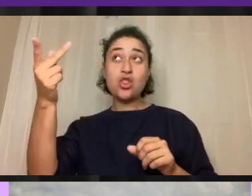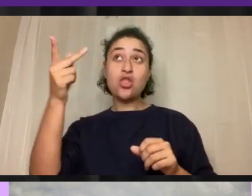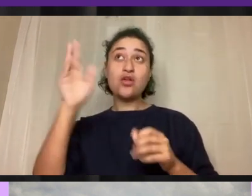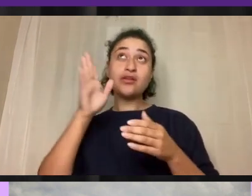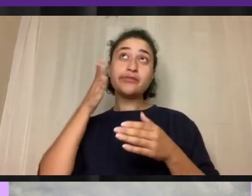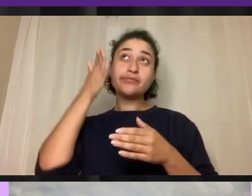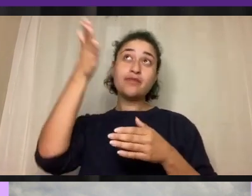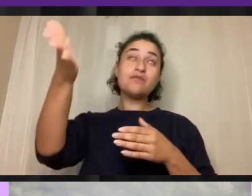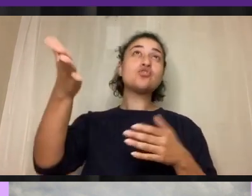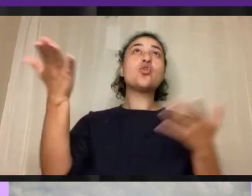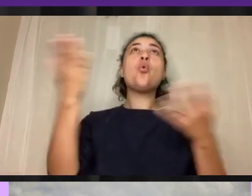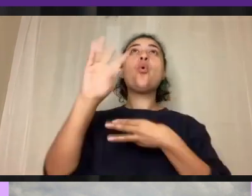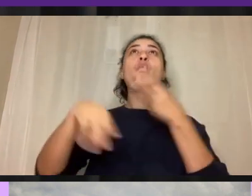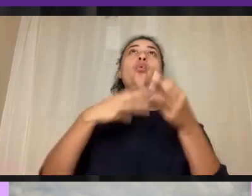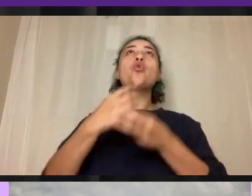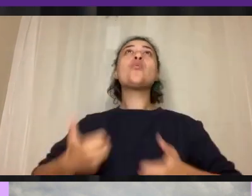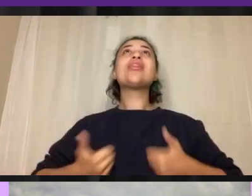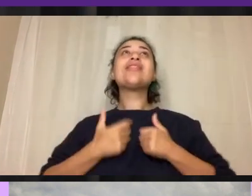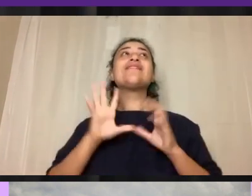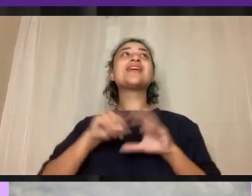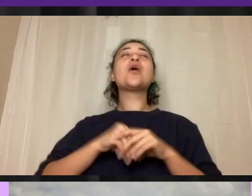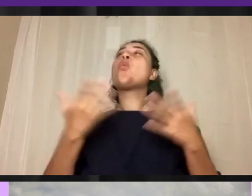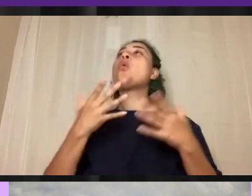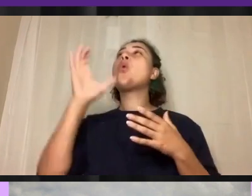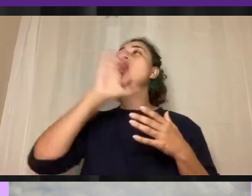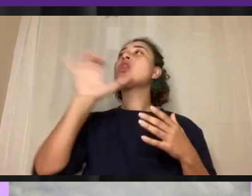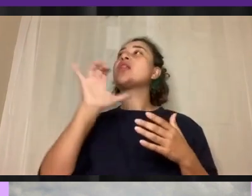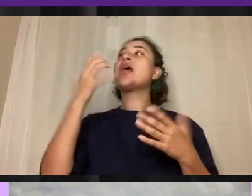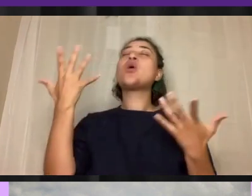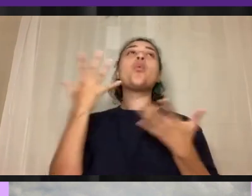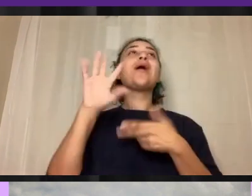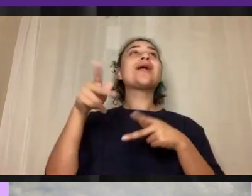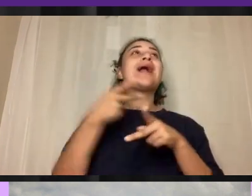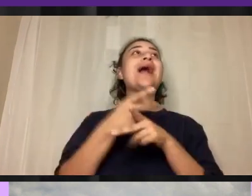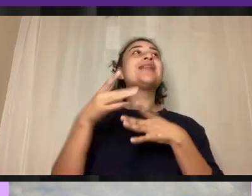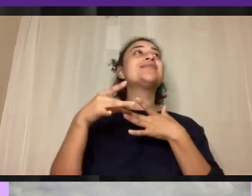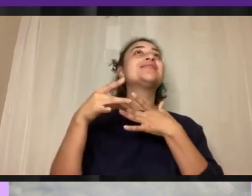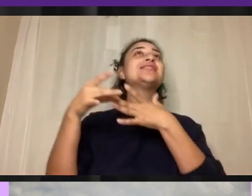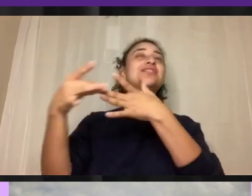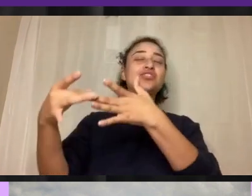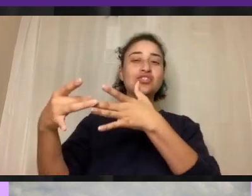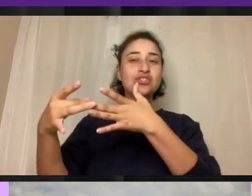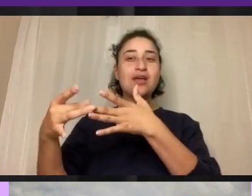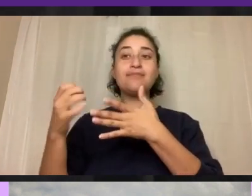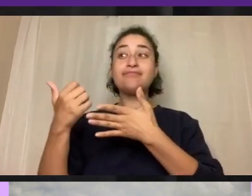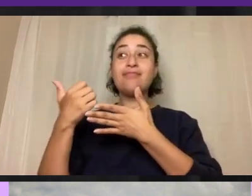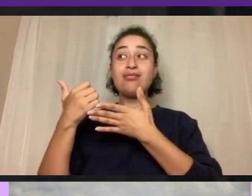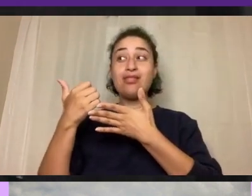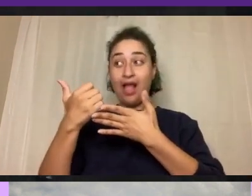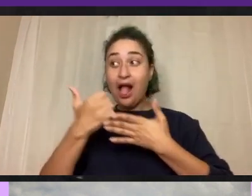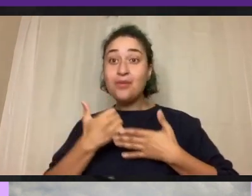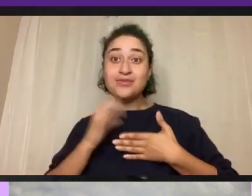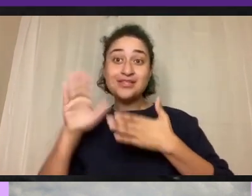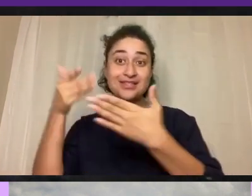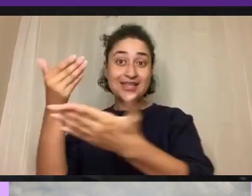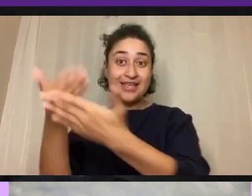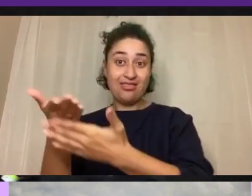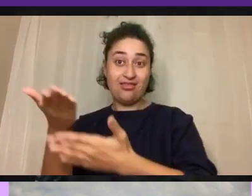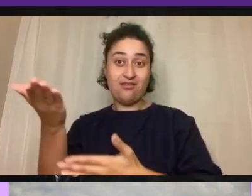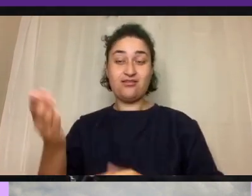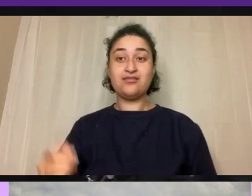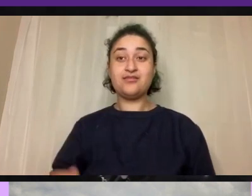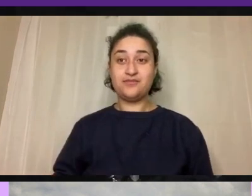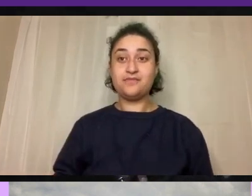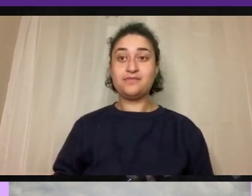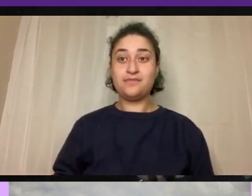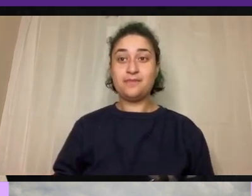like for us, and what kind of leadership helps us to get there? If just